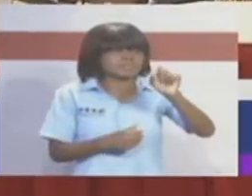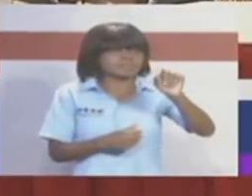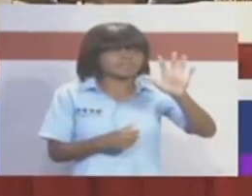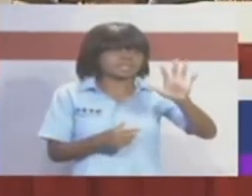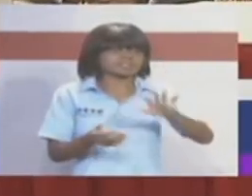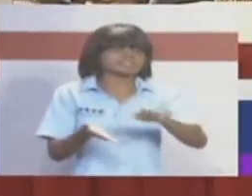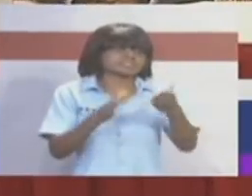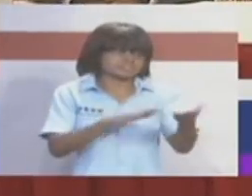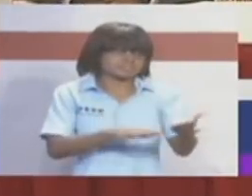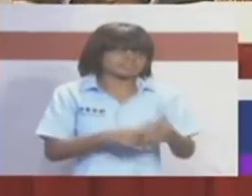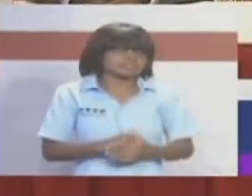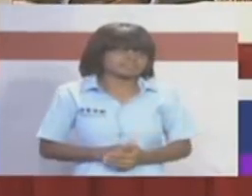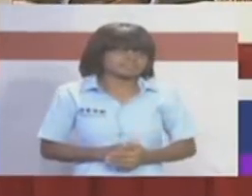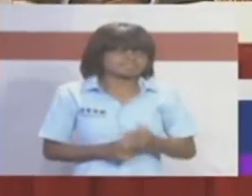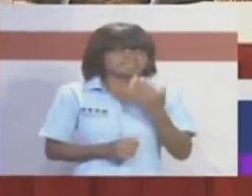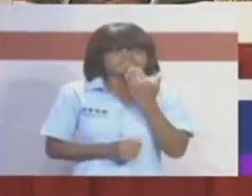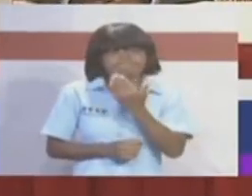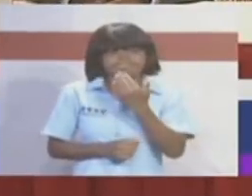question.